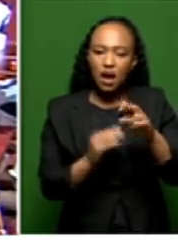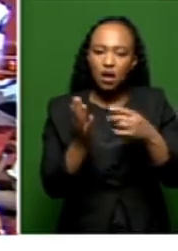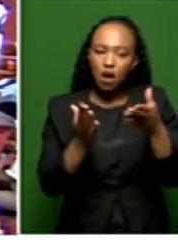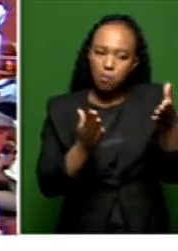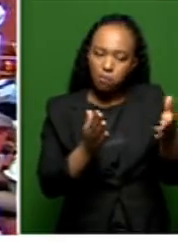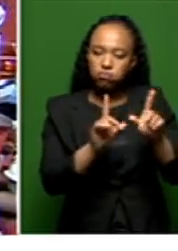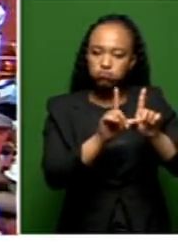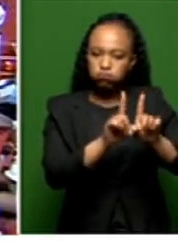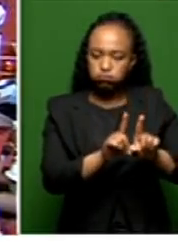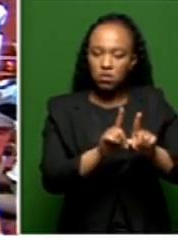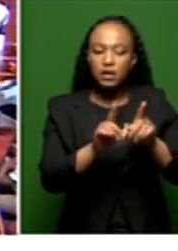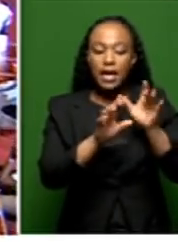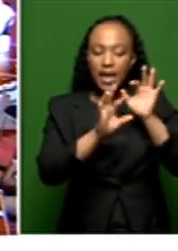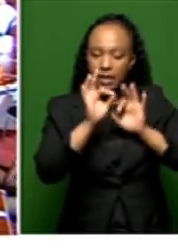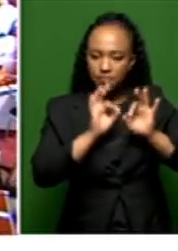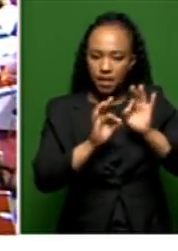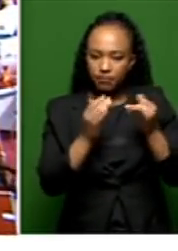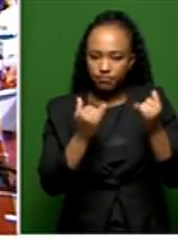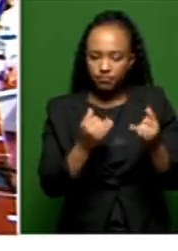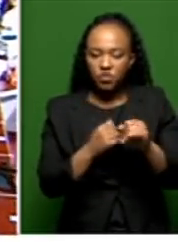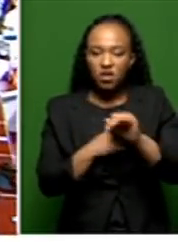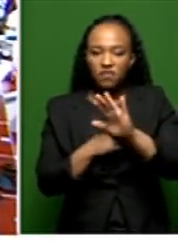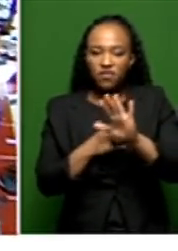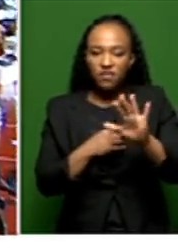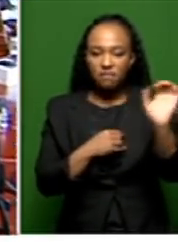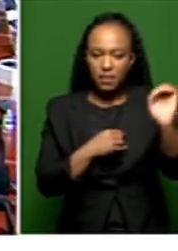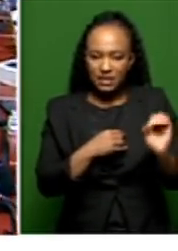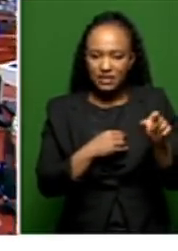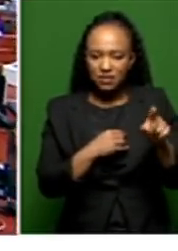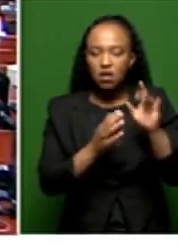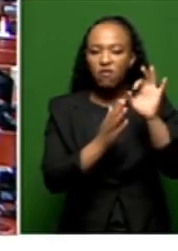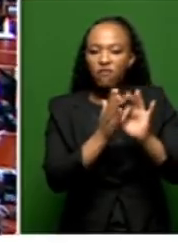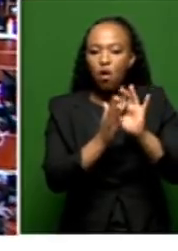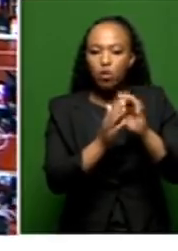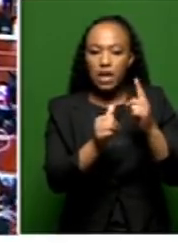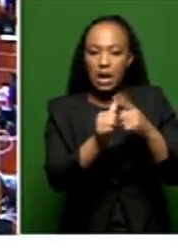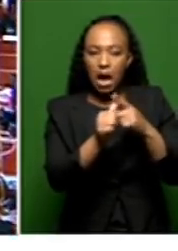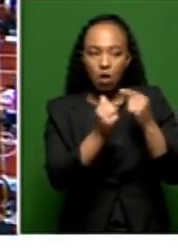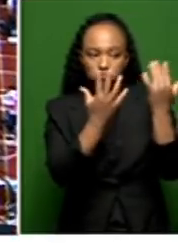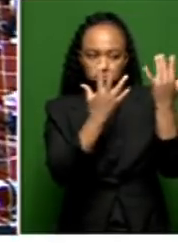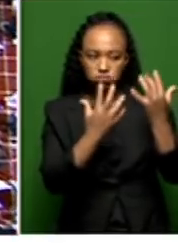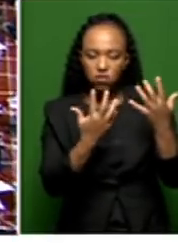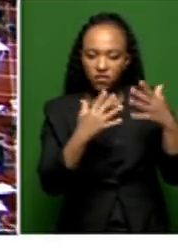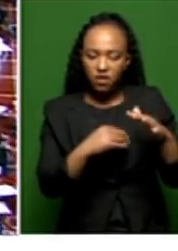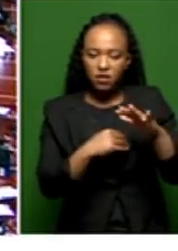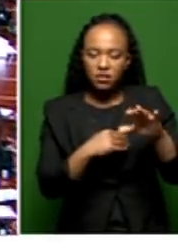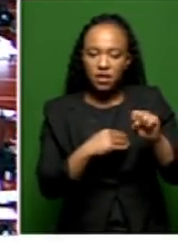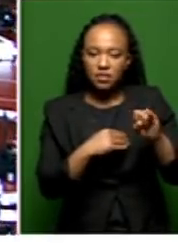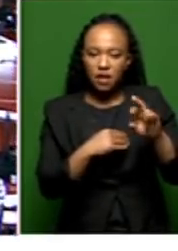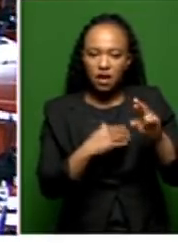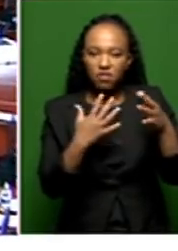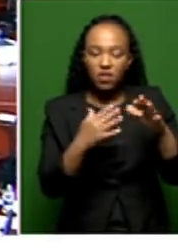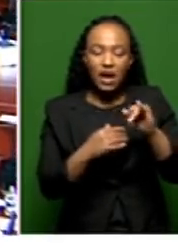that what we had was 55% of the vote called earlier. The IEC says that has